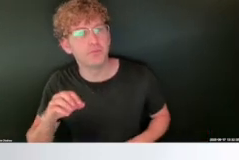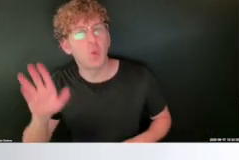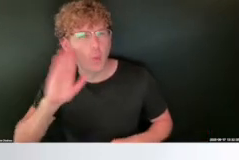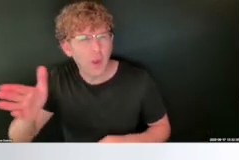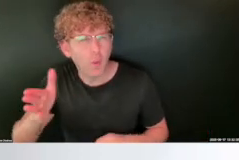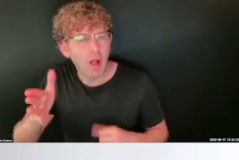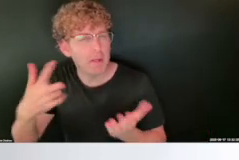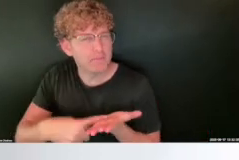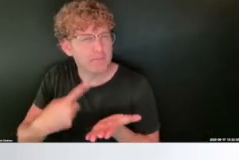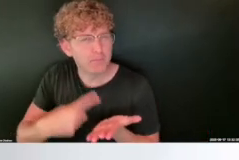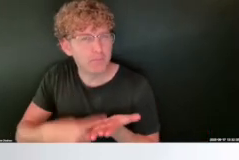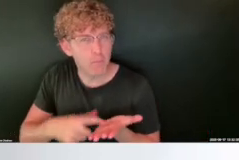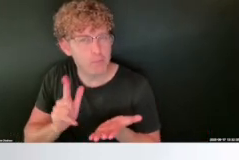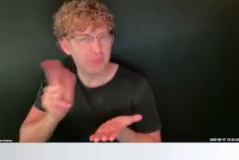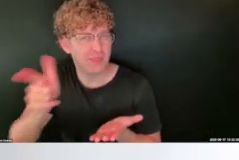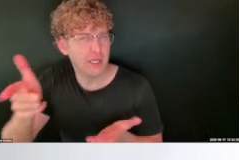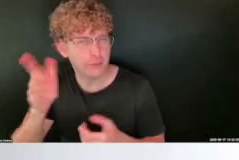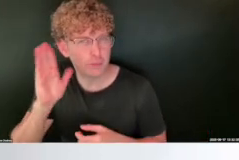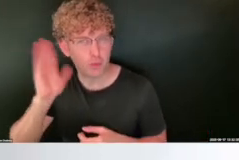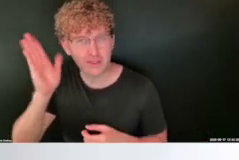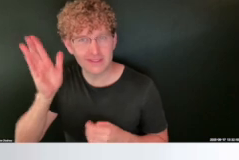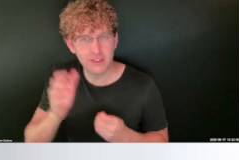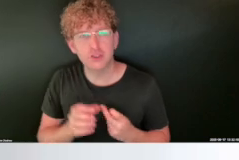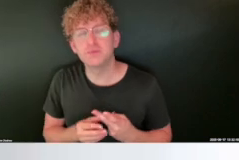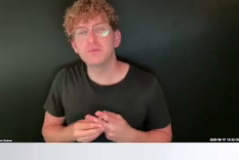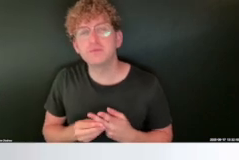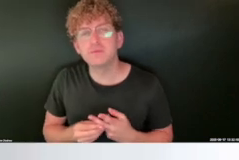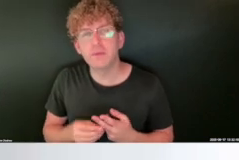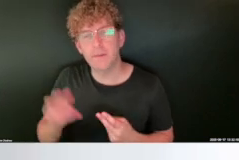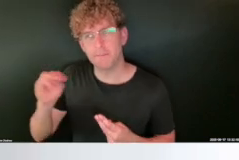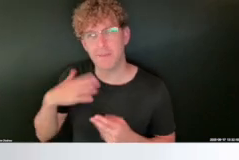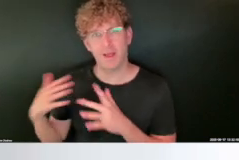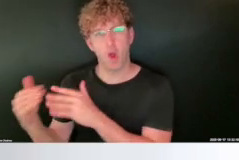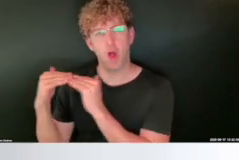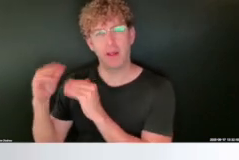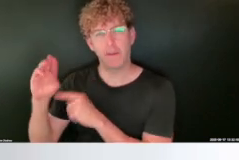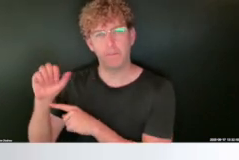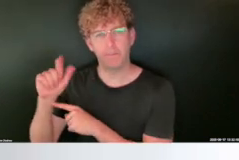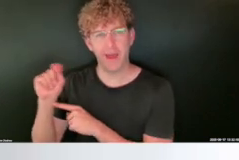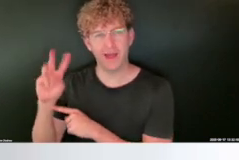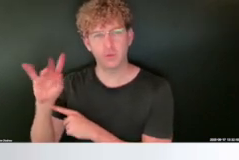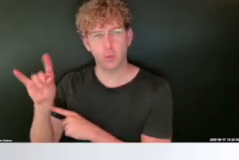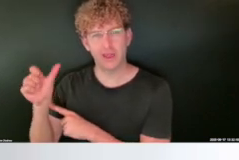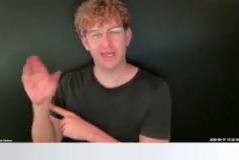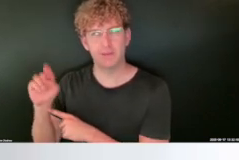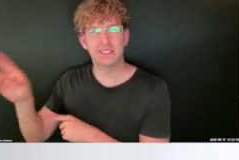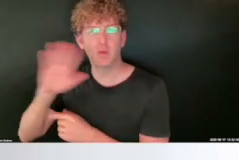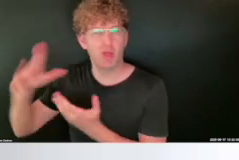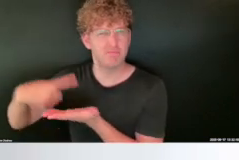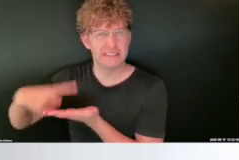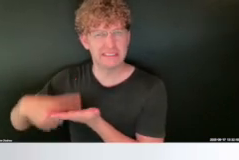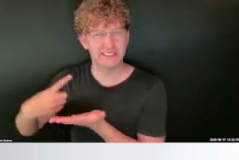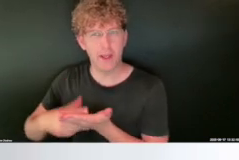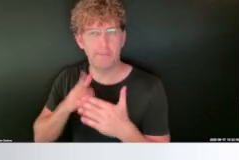later presentation by my colleague Matt Williams. He'll go over the medium and heavy duty projects